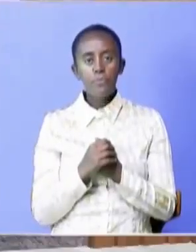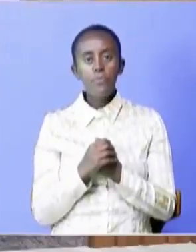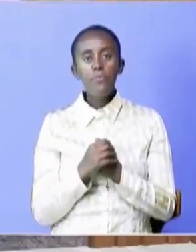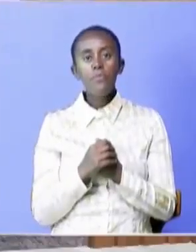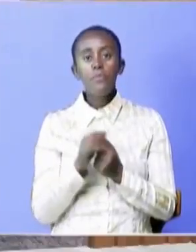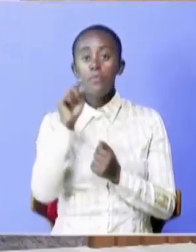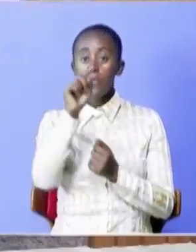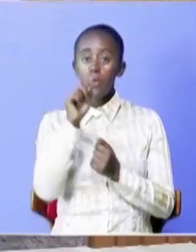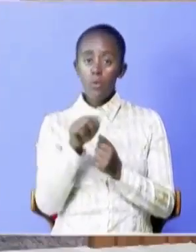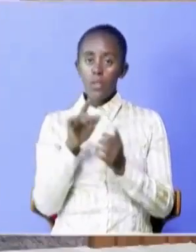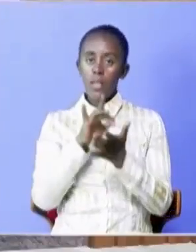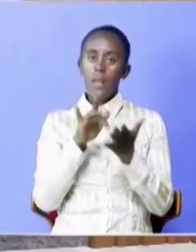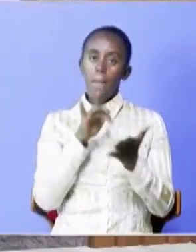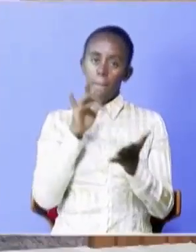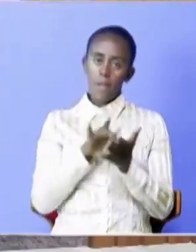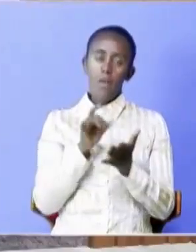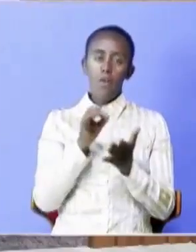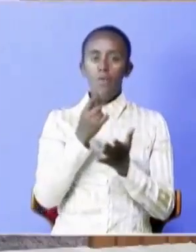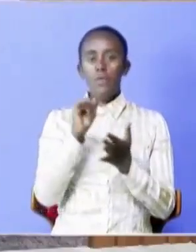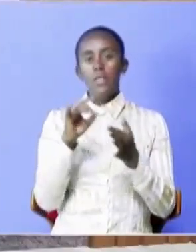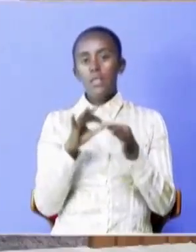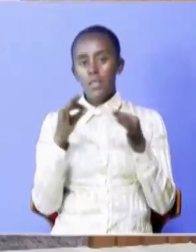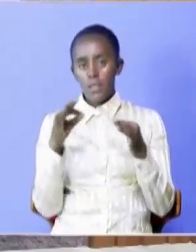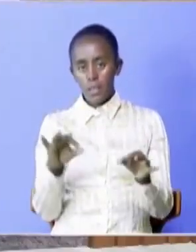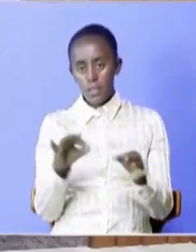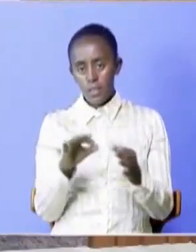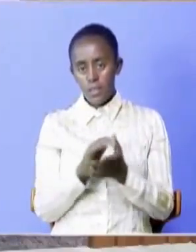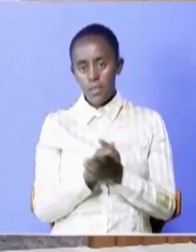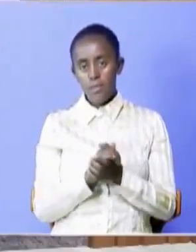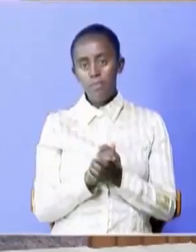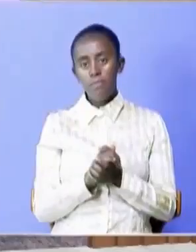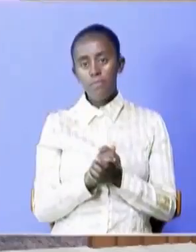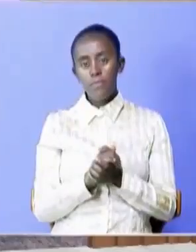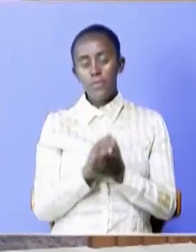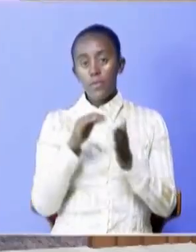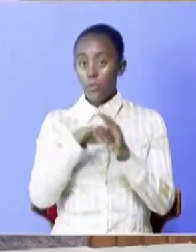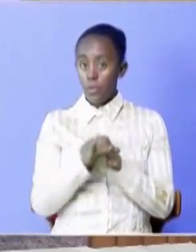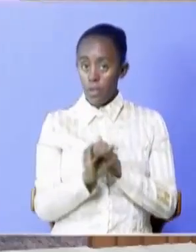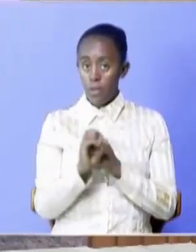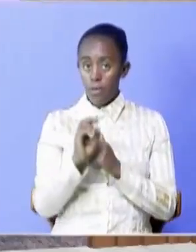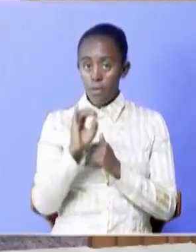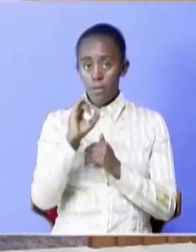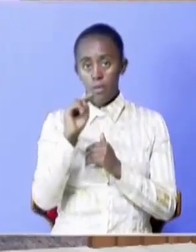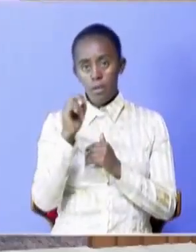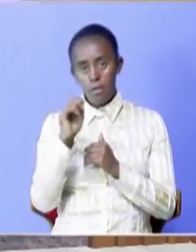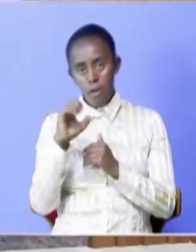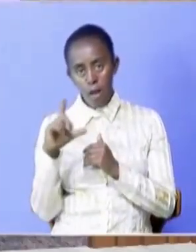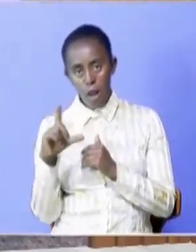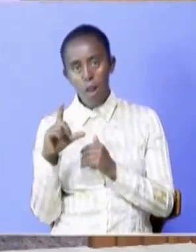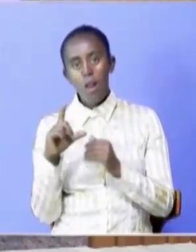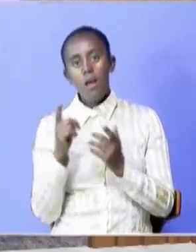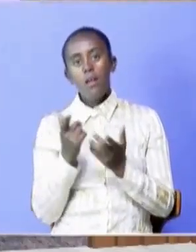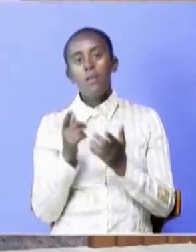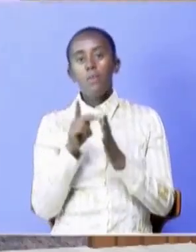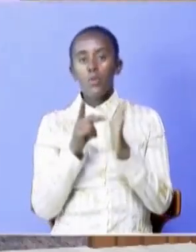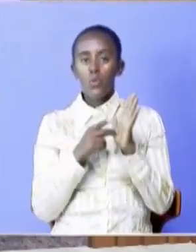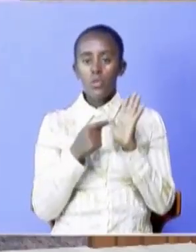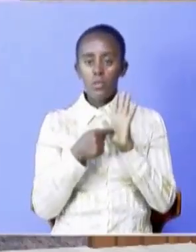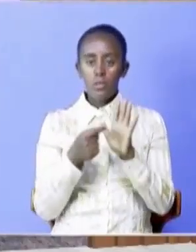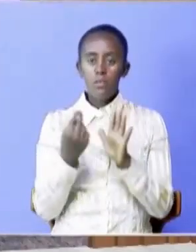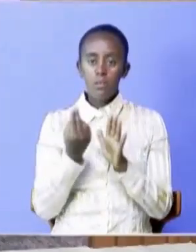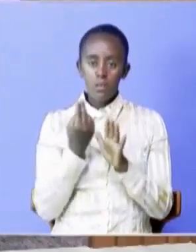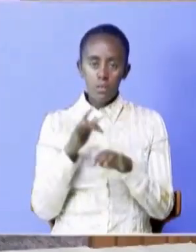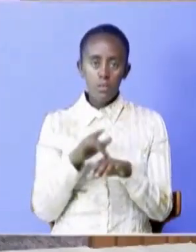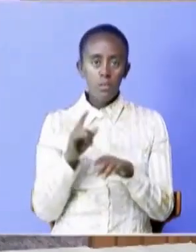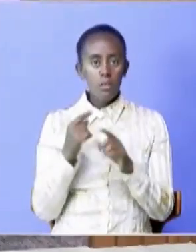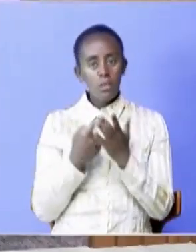colon is used in the middle of a sentence. So that shows its internal punctuation use. So these and